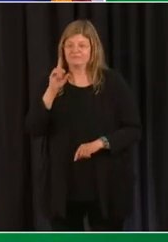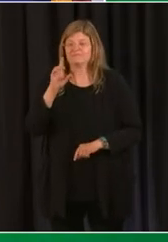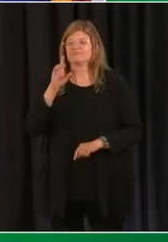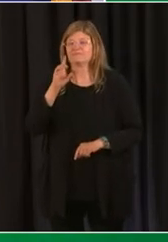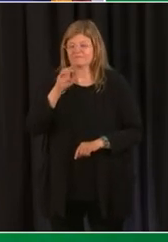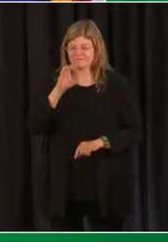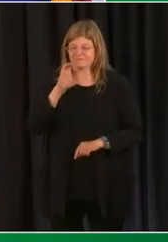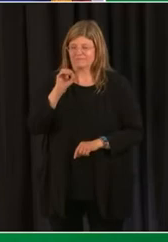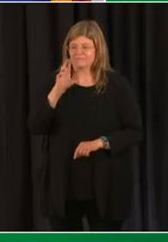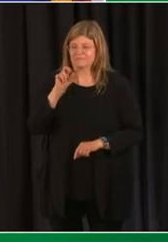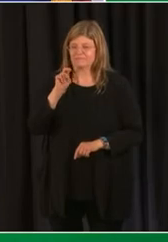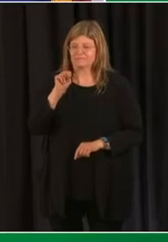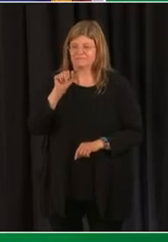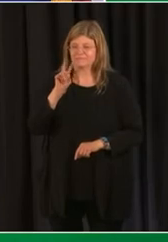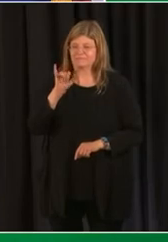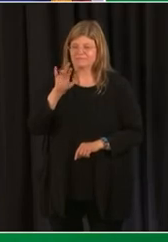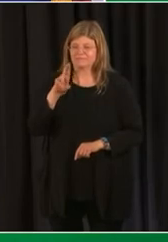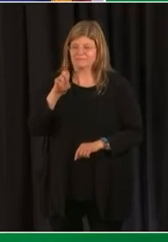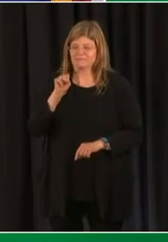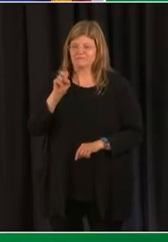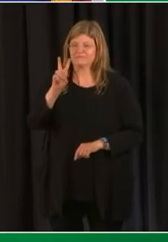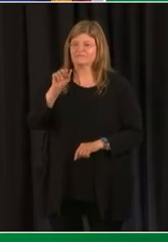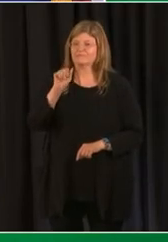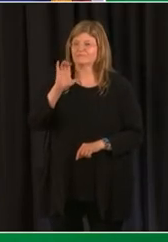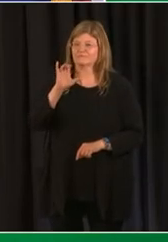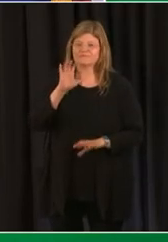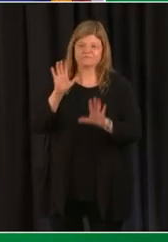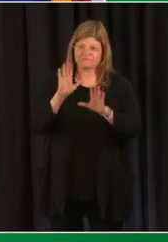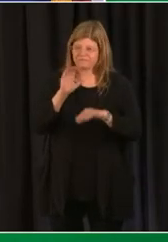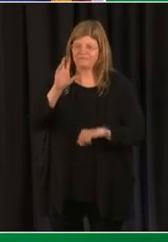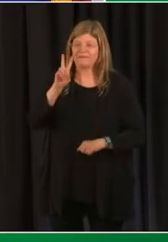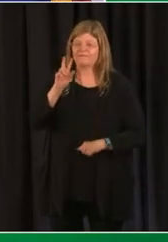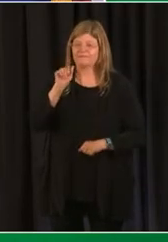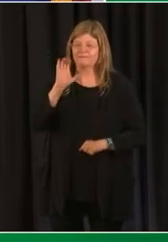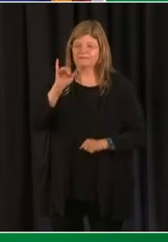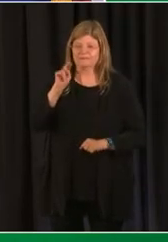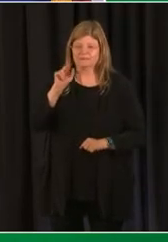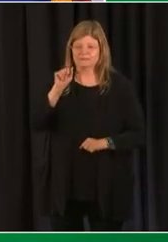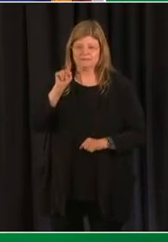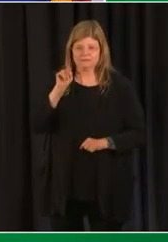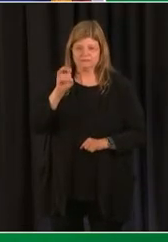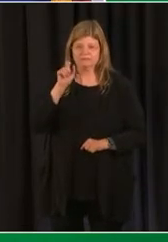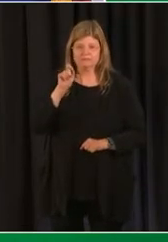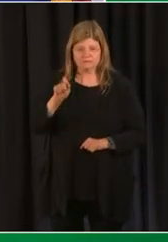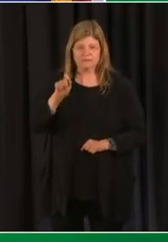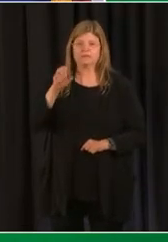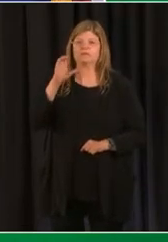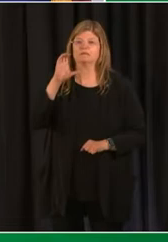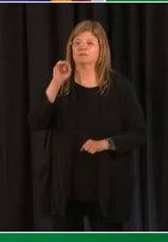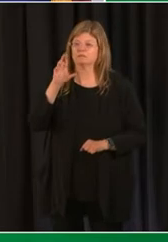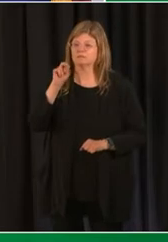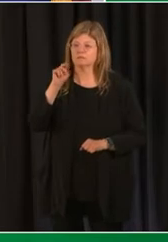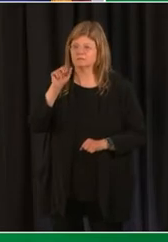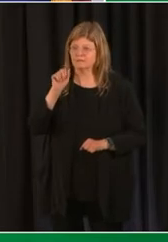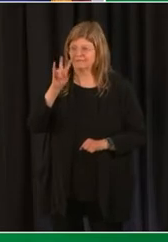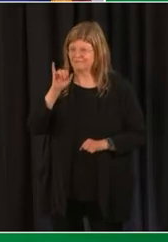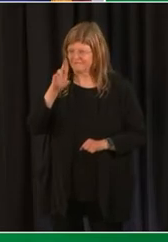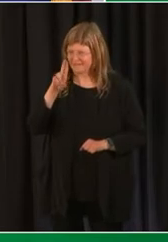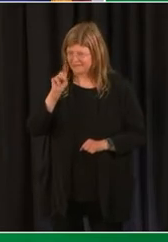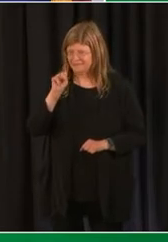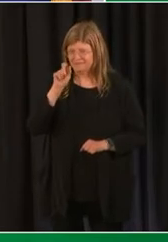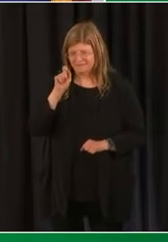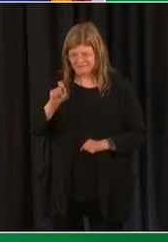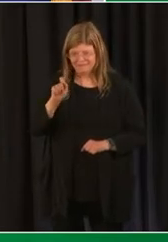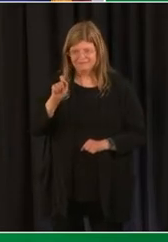vaccinate.dc.gov, that's where you can pre-register. When an appointment is available, you'll get an invitation from DC Health inviting